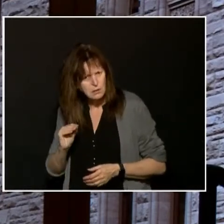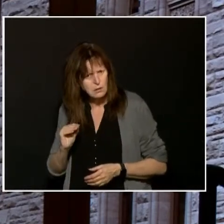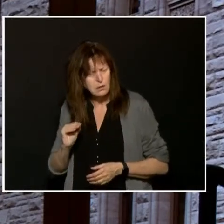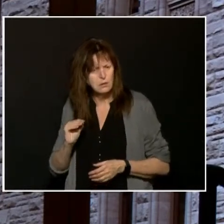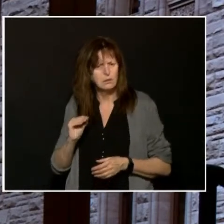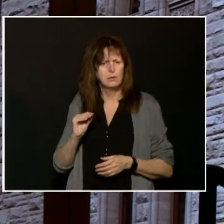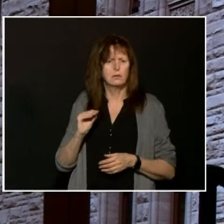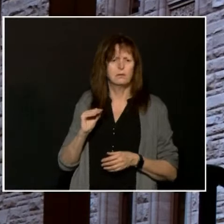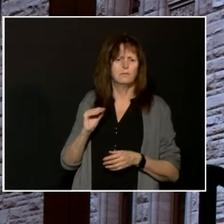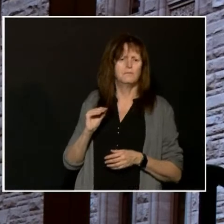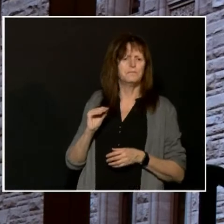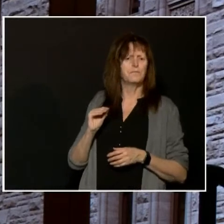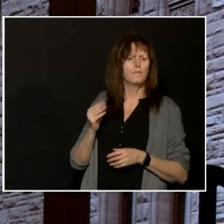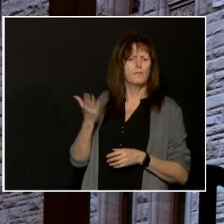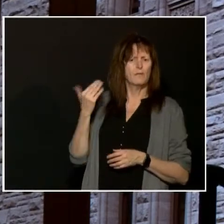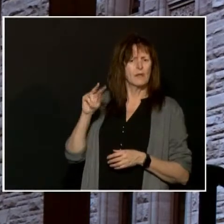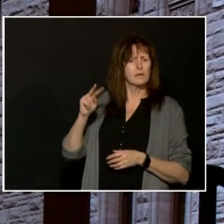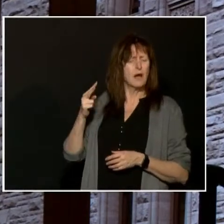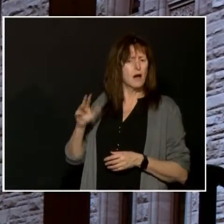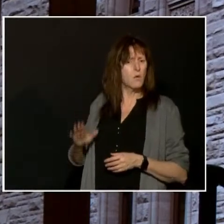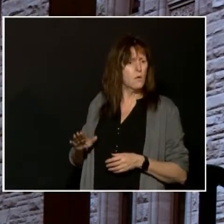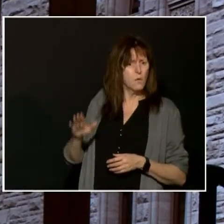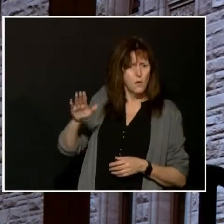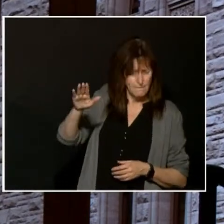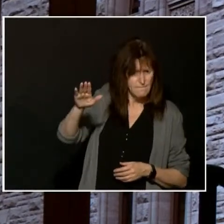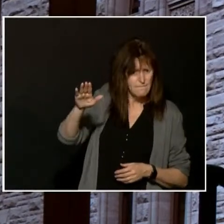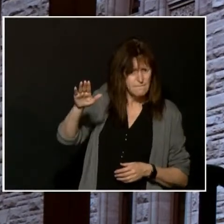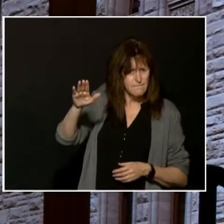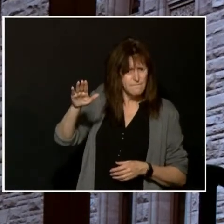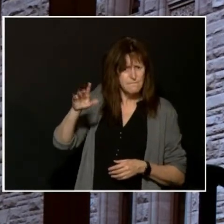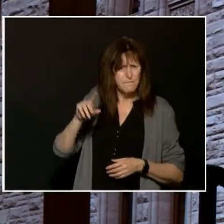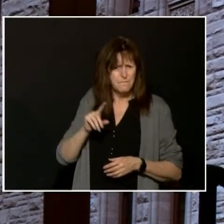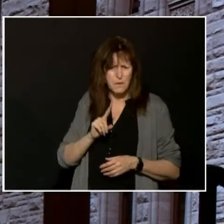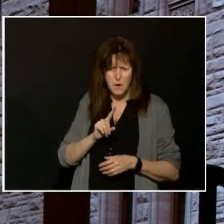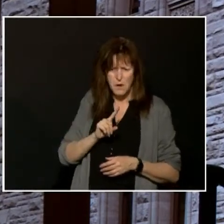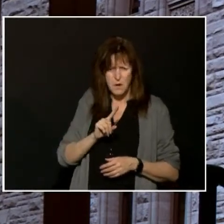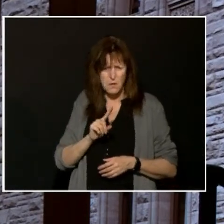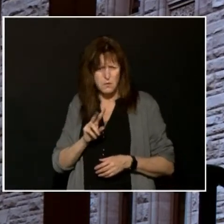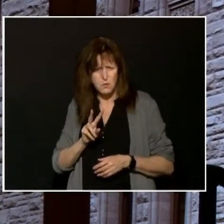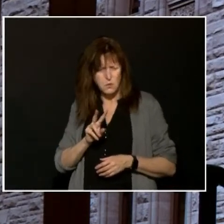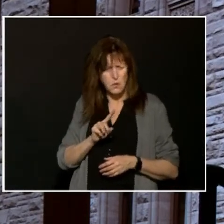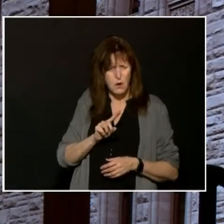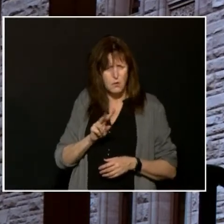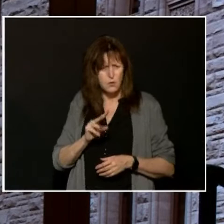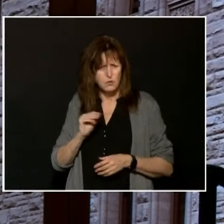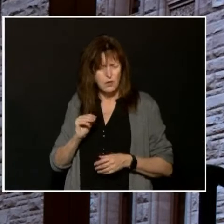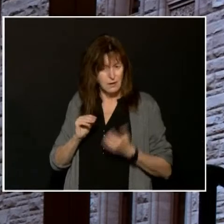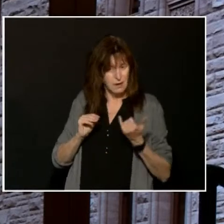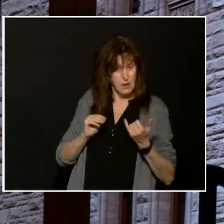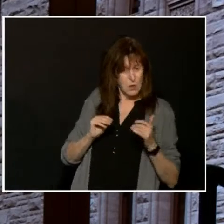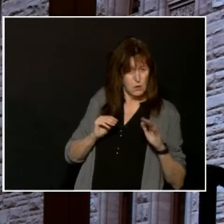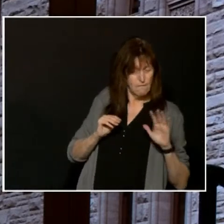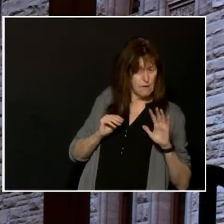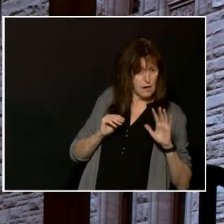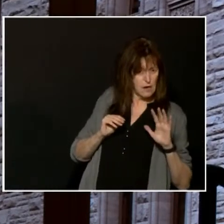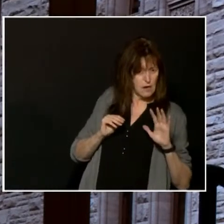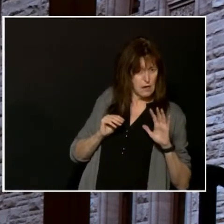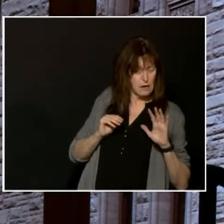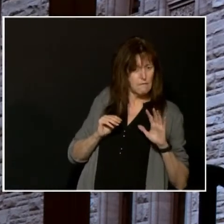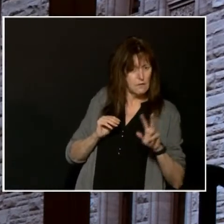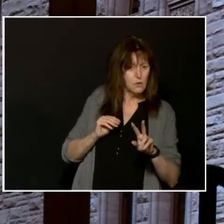we were down into the 1 to 2% level. So we're coming down. A few weeks ago, we were at 9.8, nearly